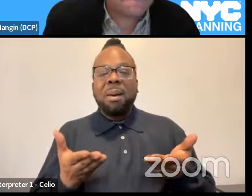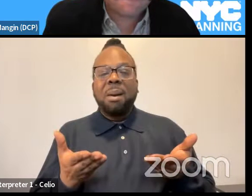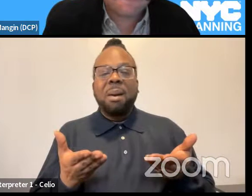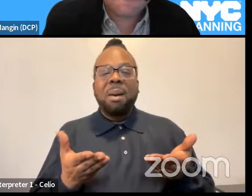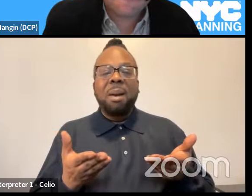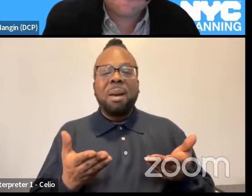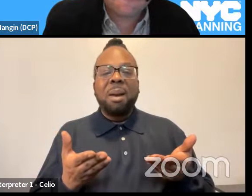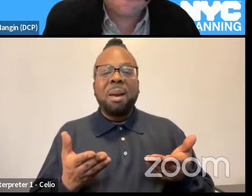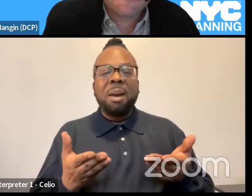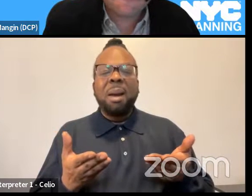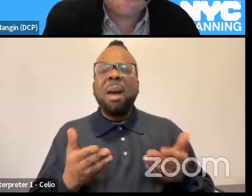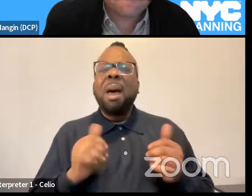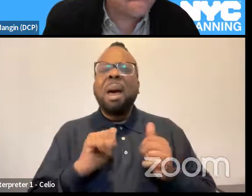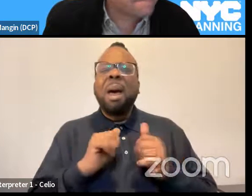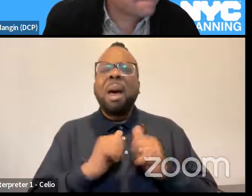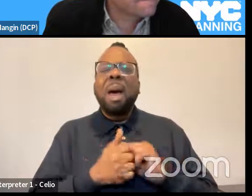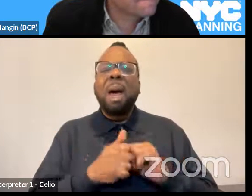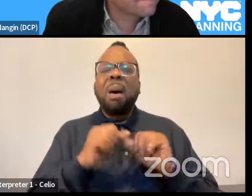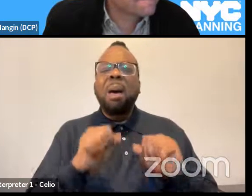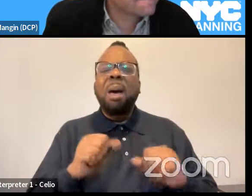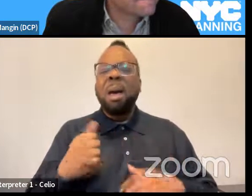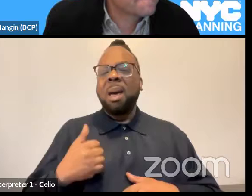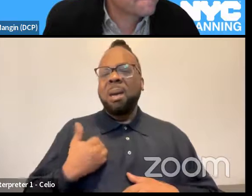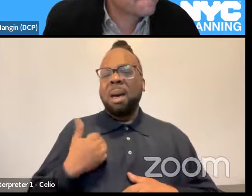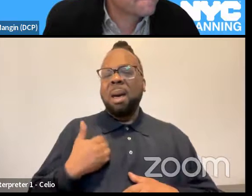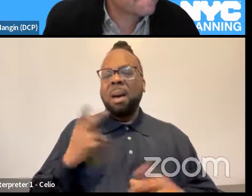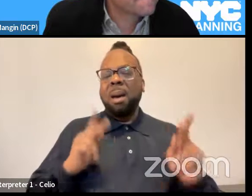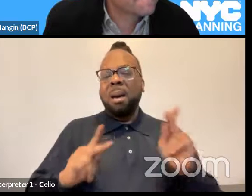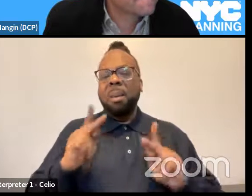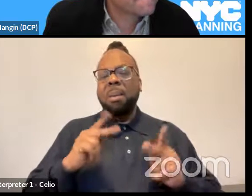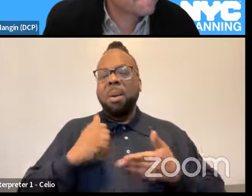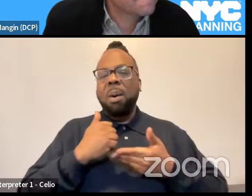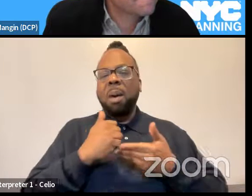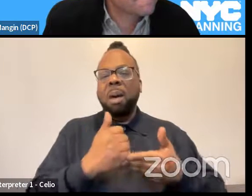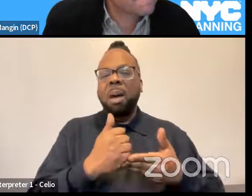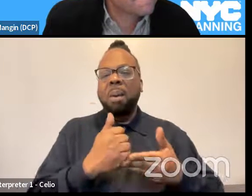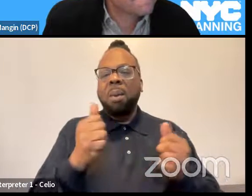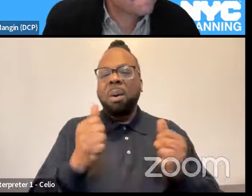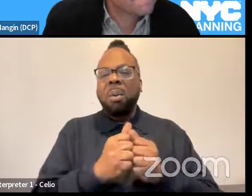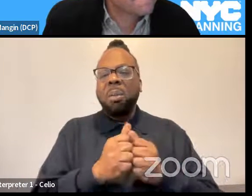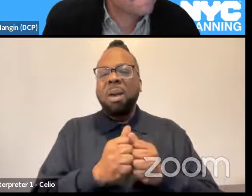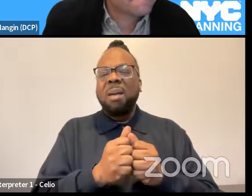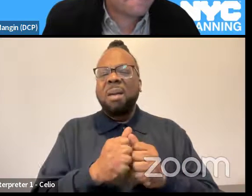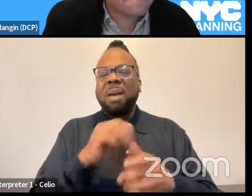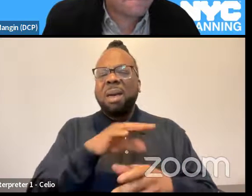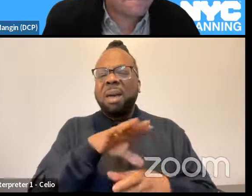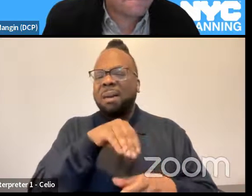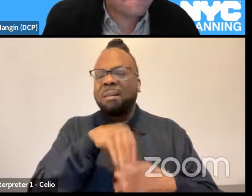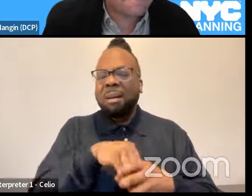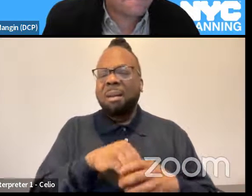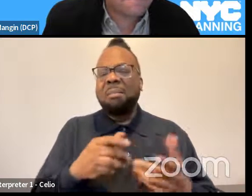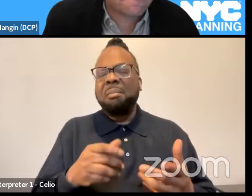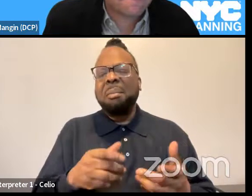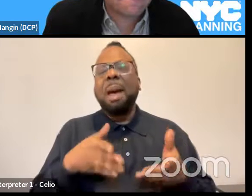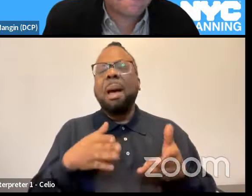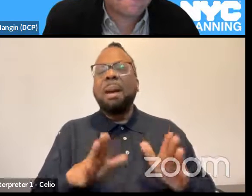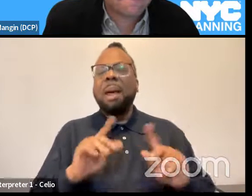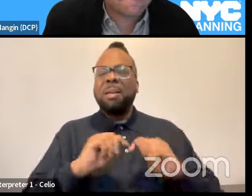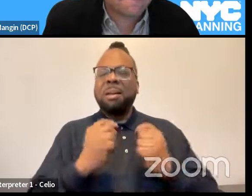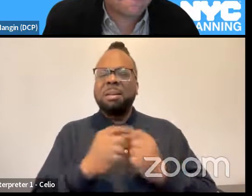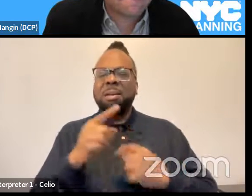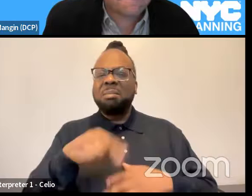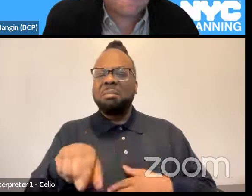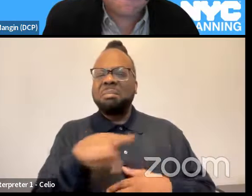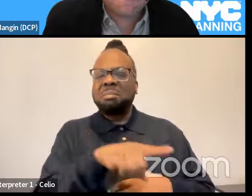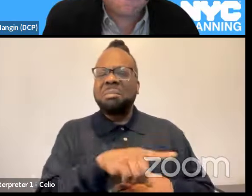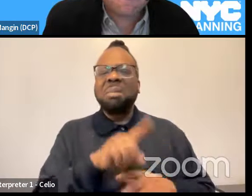is how can young people really help in the engagement? So I'll let the team get to that.